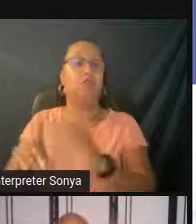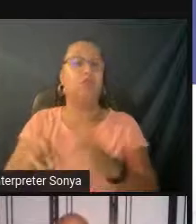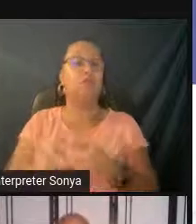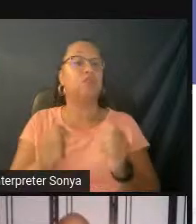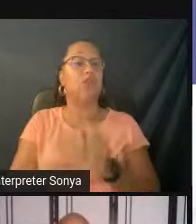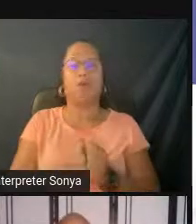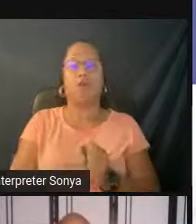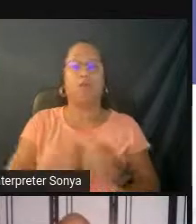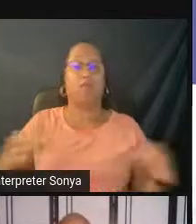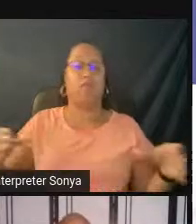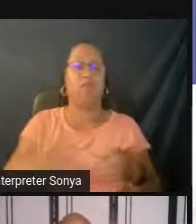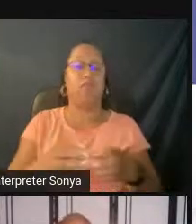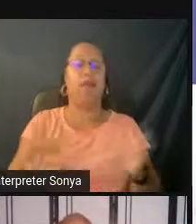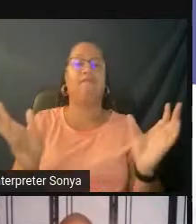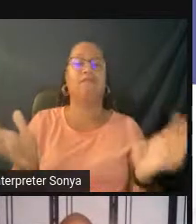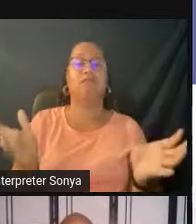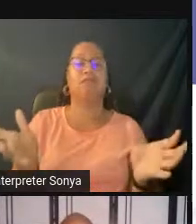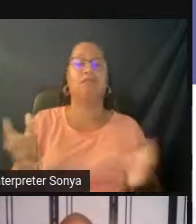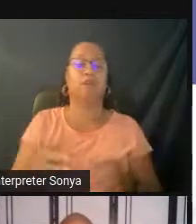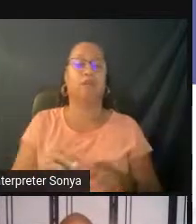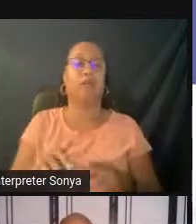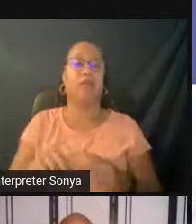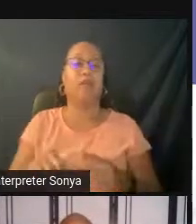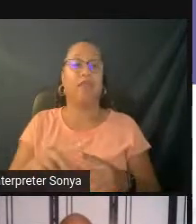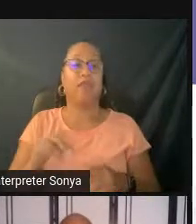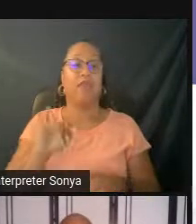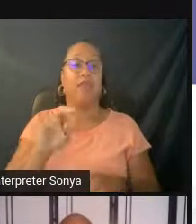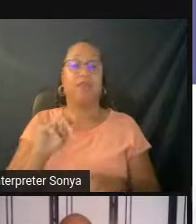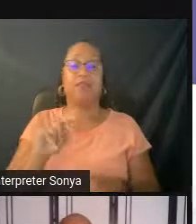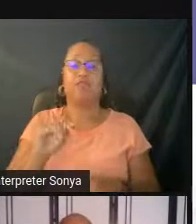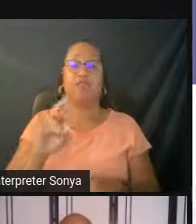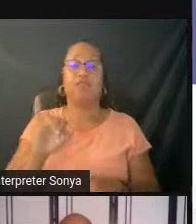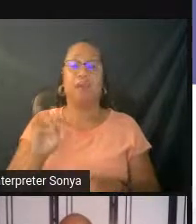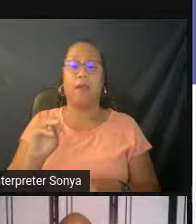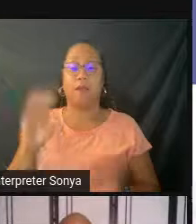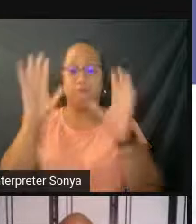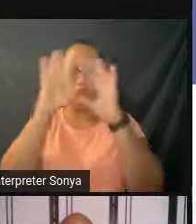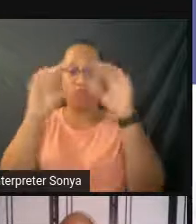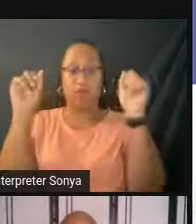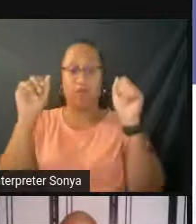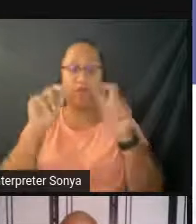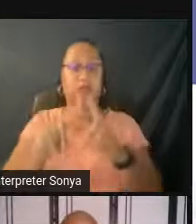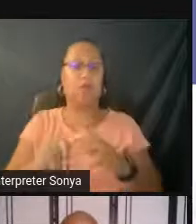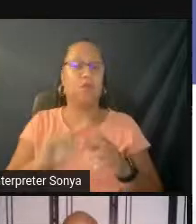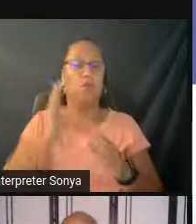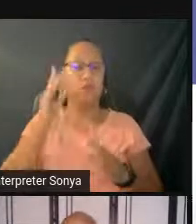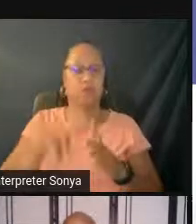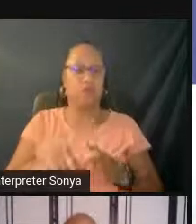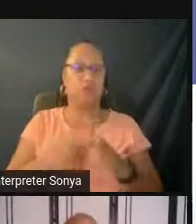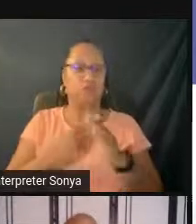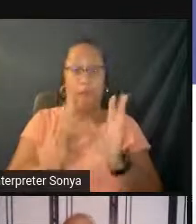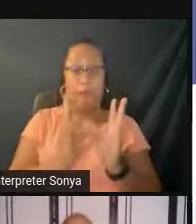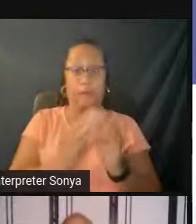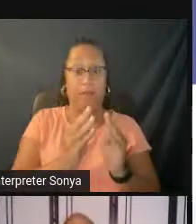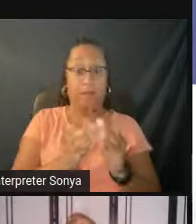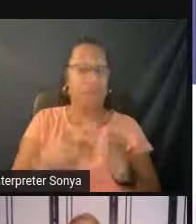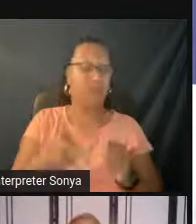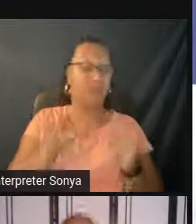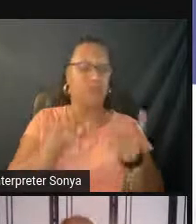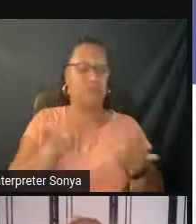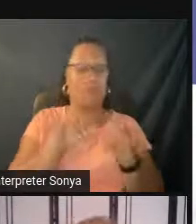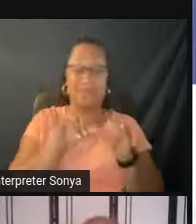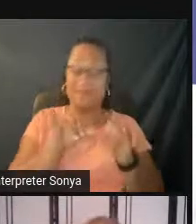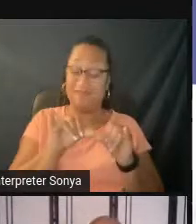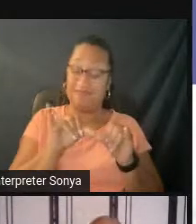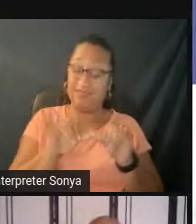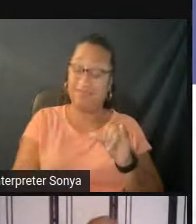The interim president will transition into the board meeting, which you are welcome to stay for. And all of this